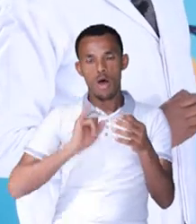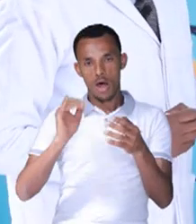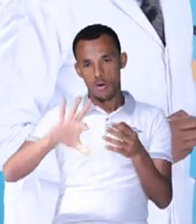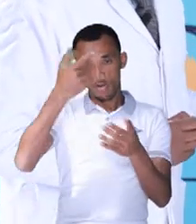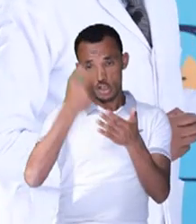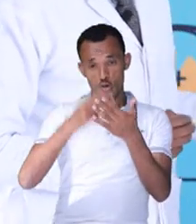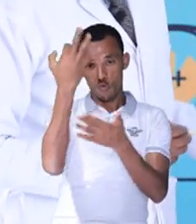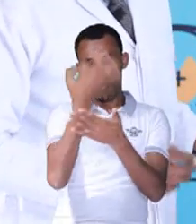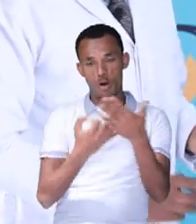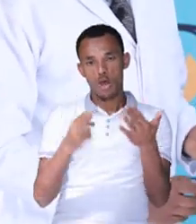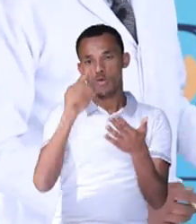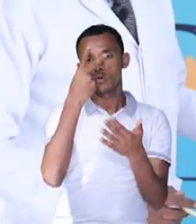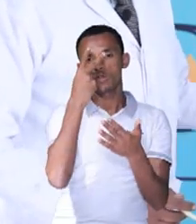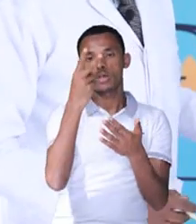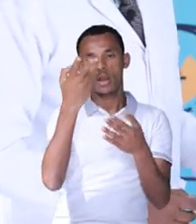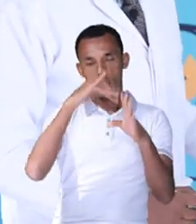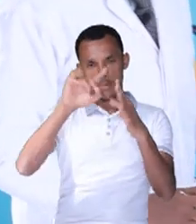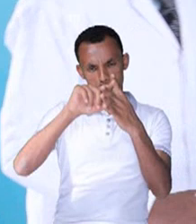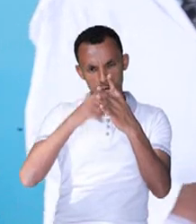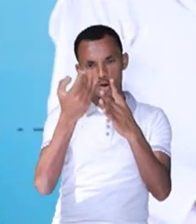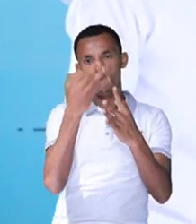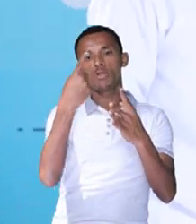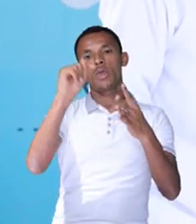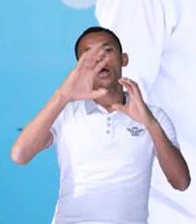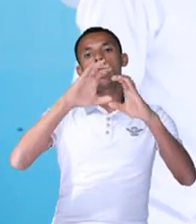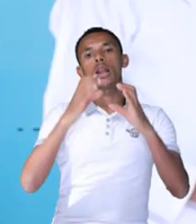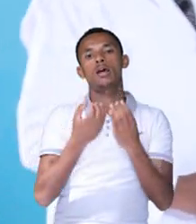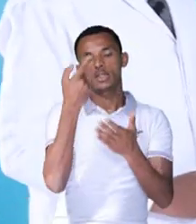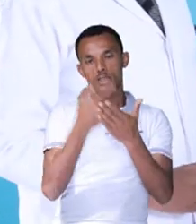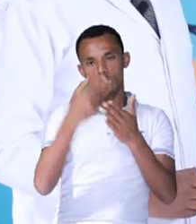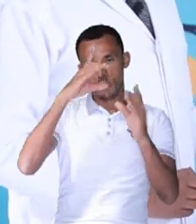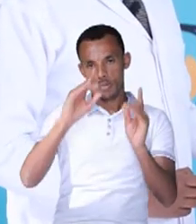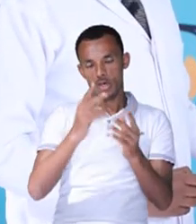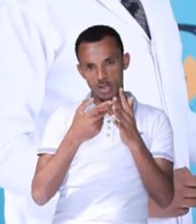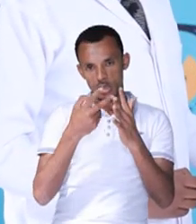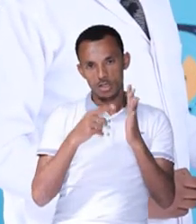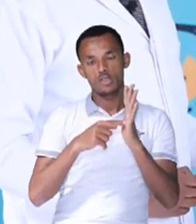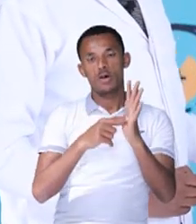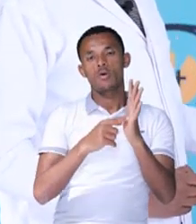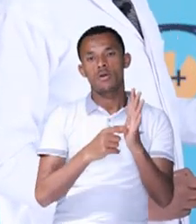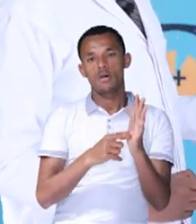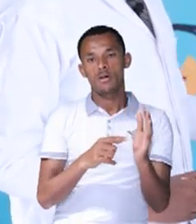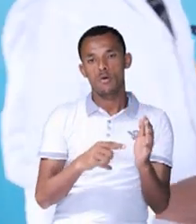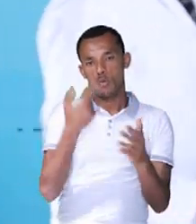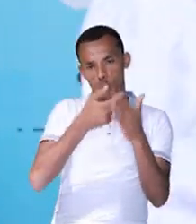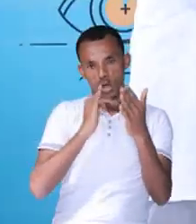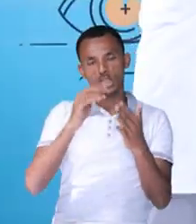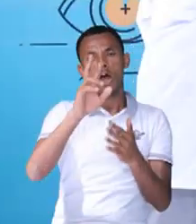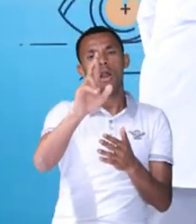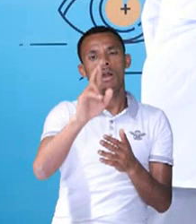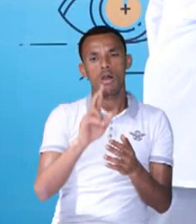this formula, you have seen in the beginning of the class. This could be shown to remind that what is